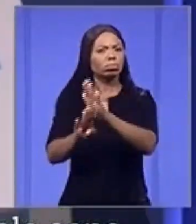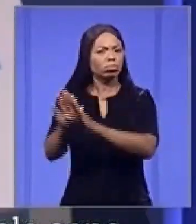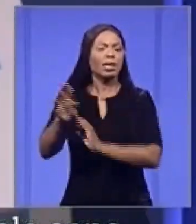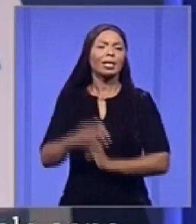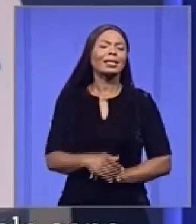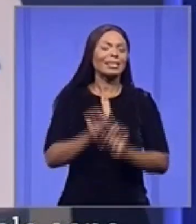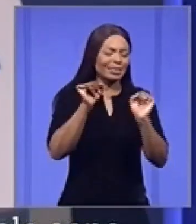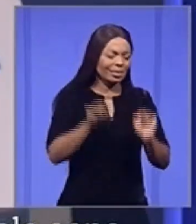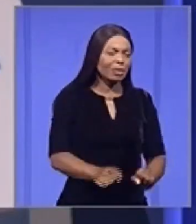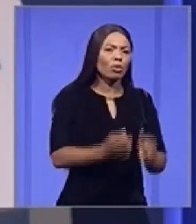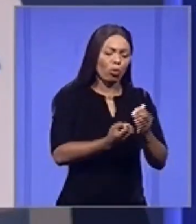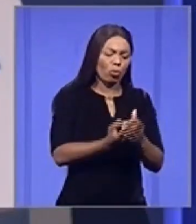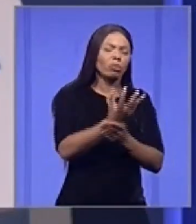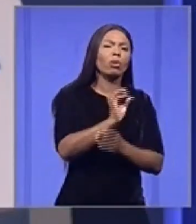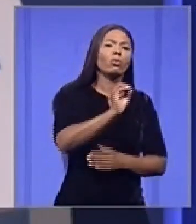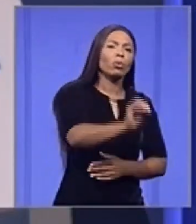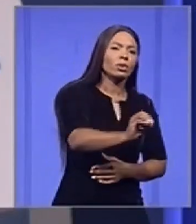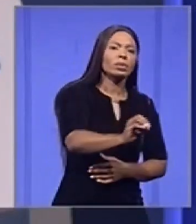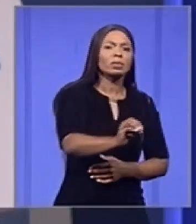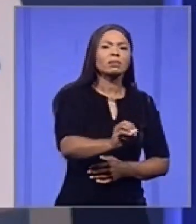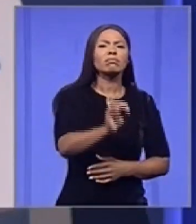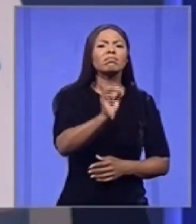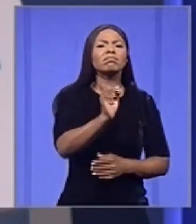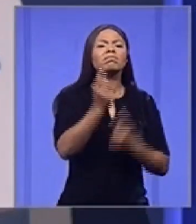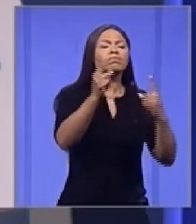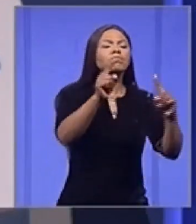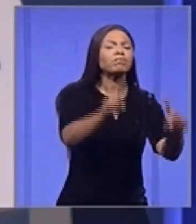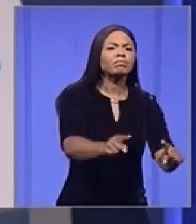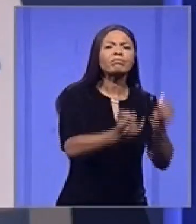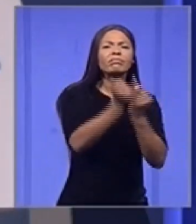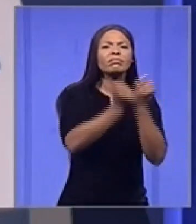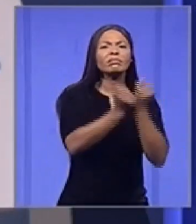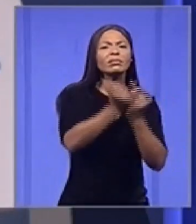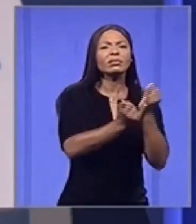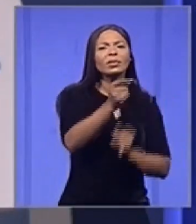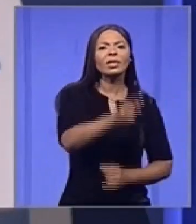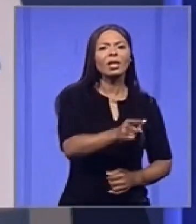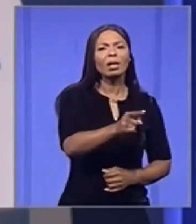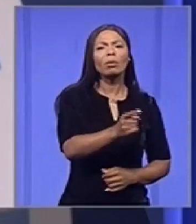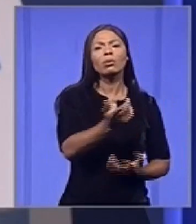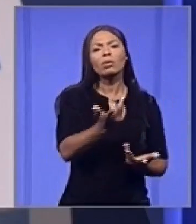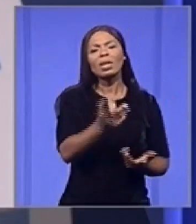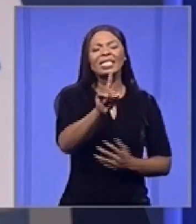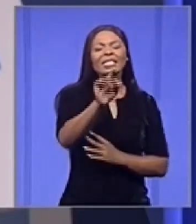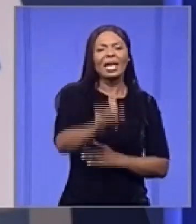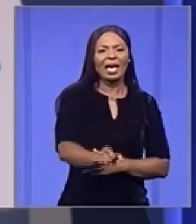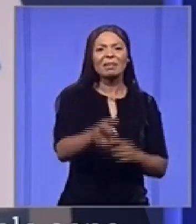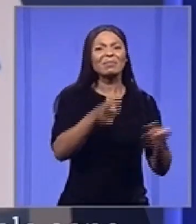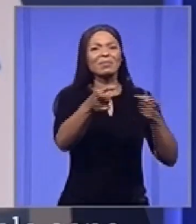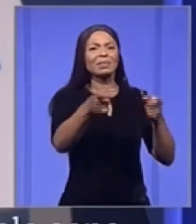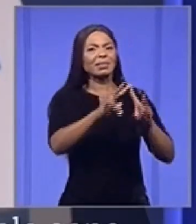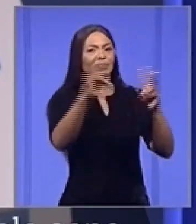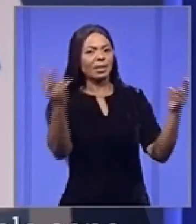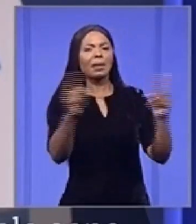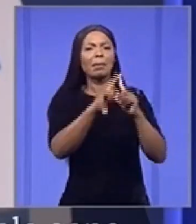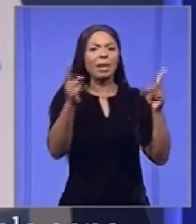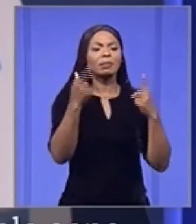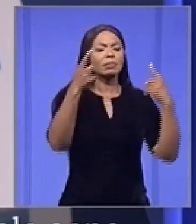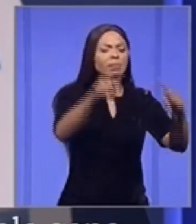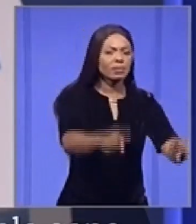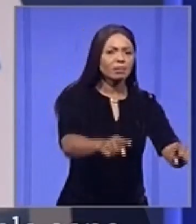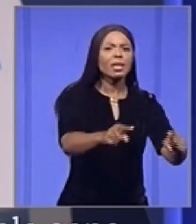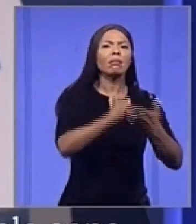even where we have had to contest in wards that were not held by the DA or were not the largest party in that. So that for us is